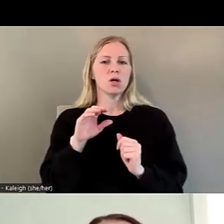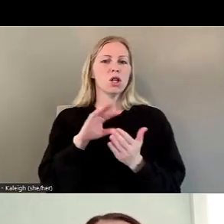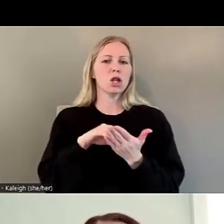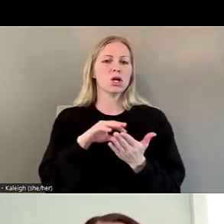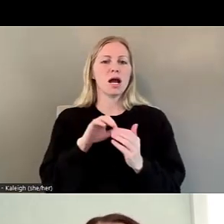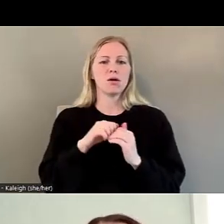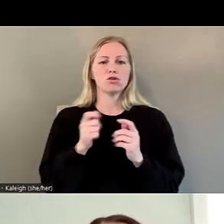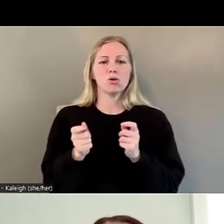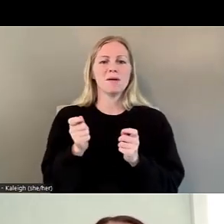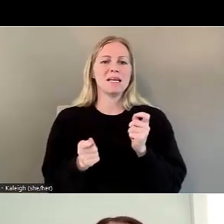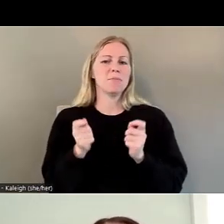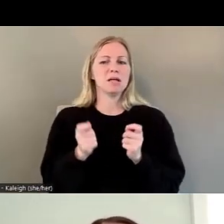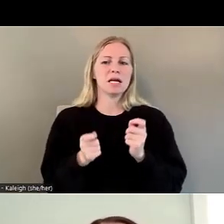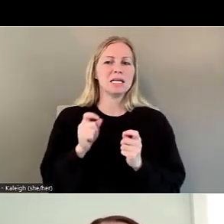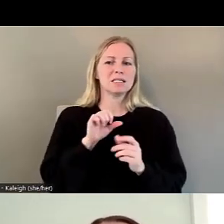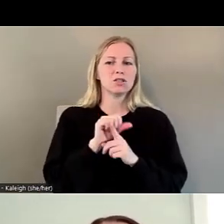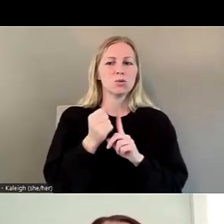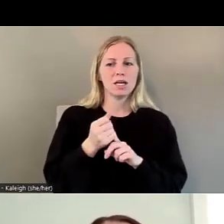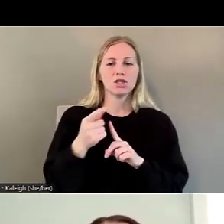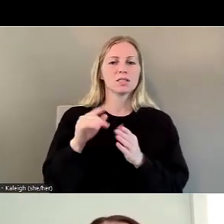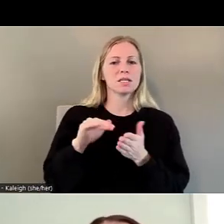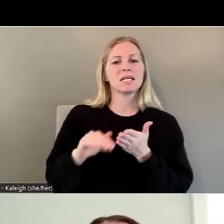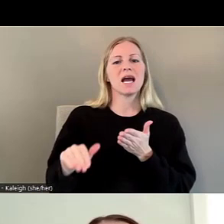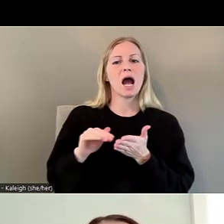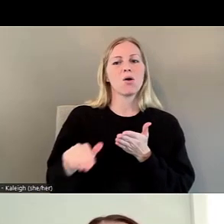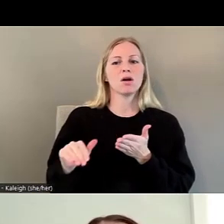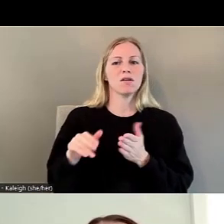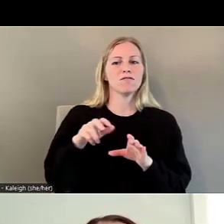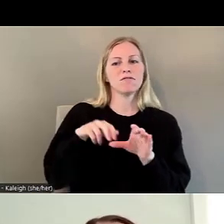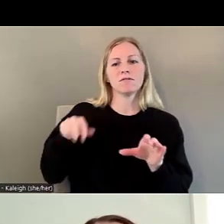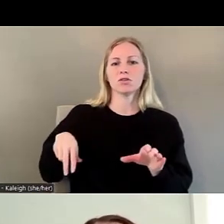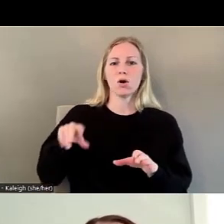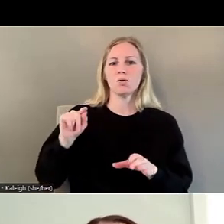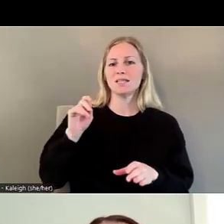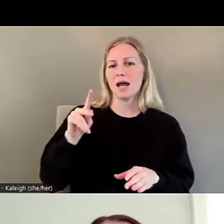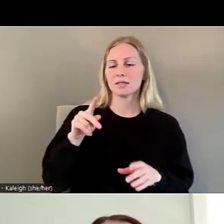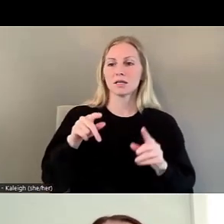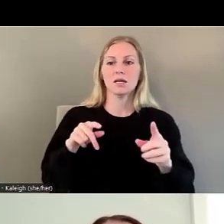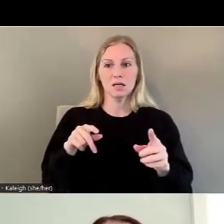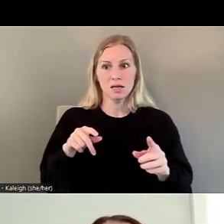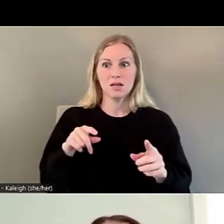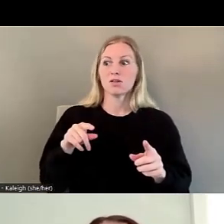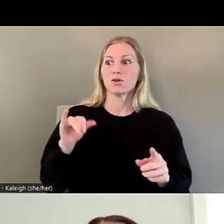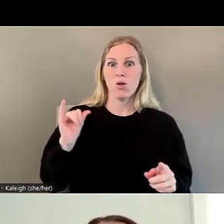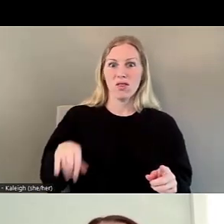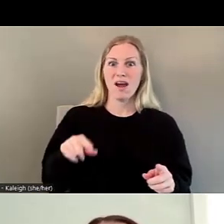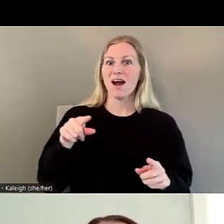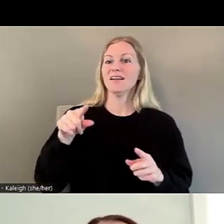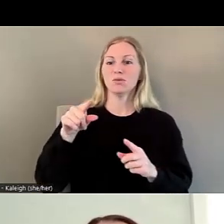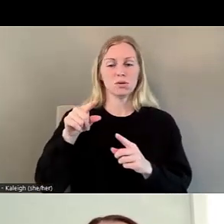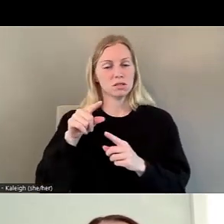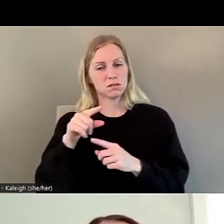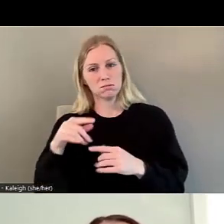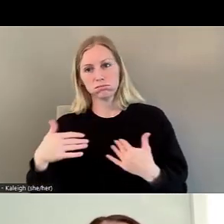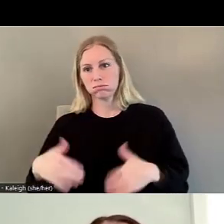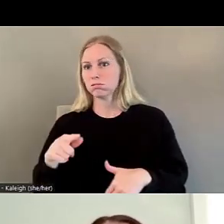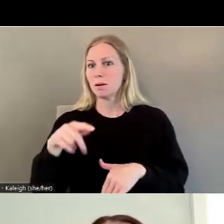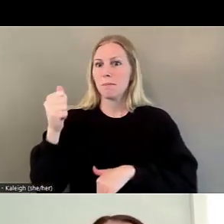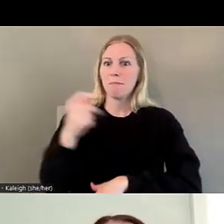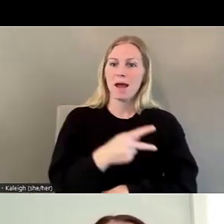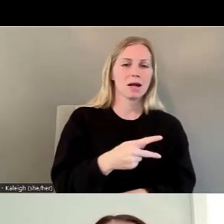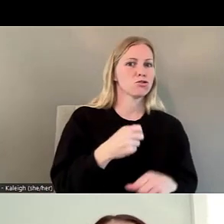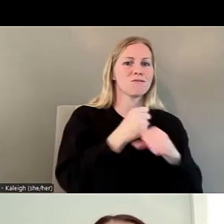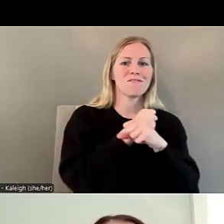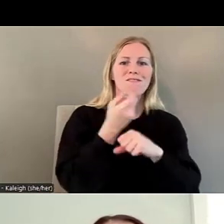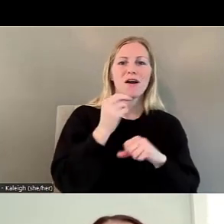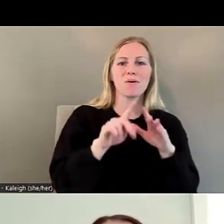tasks that were being asked of him. That hard line triggered Cole and sent him back into fight or flight mode. He was locked in the classroom without any of